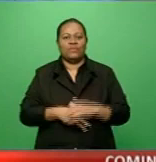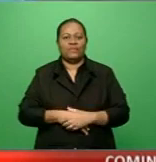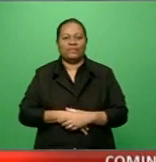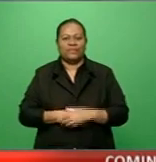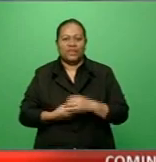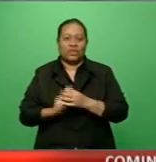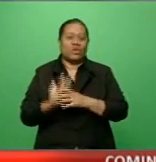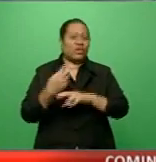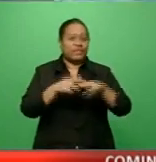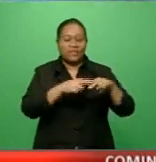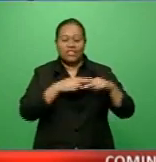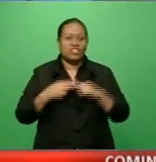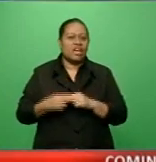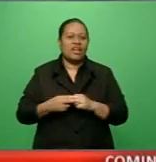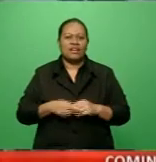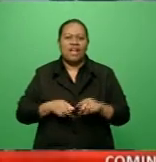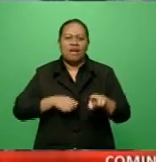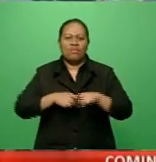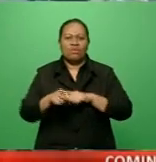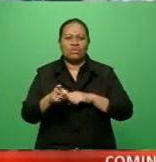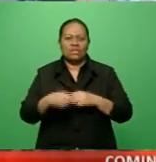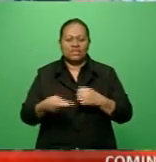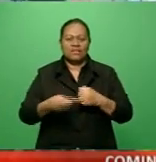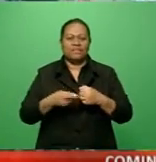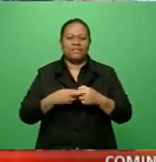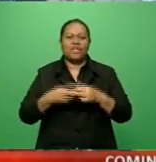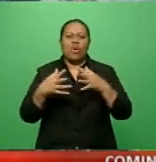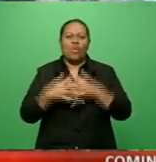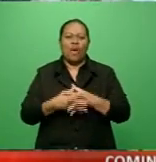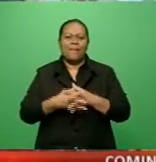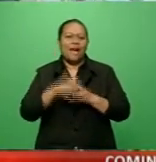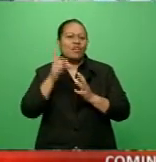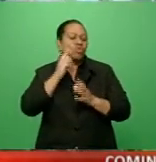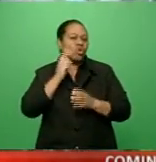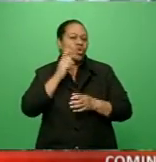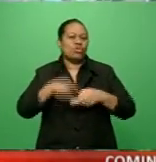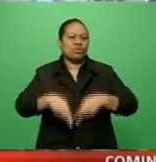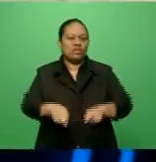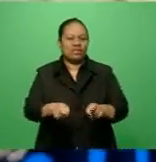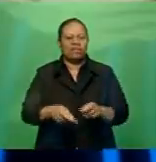And in growing Fiji, major rehabilitation along Waimanu Road. Stay with us.